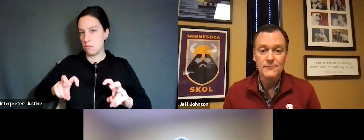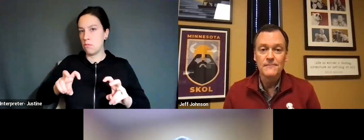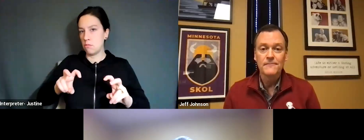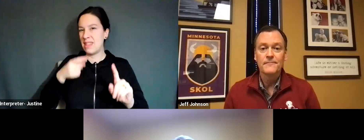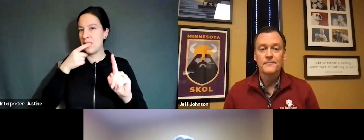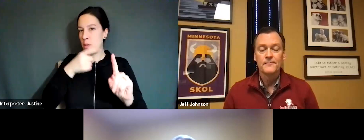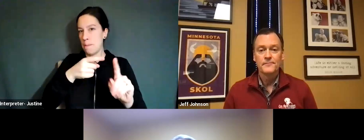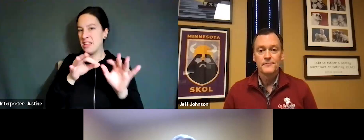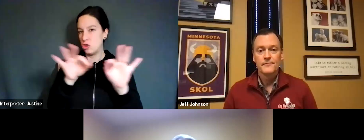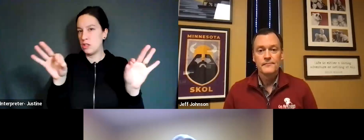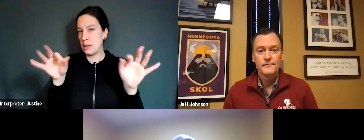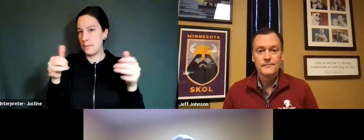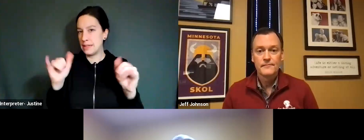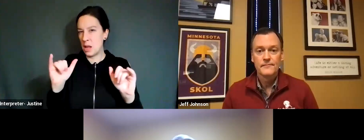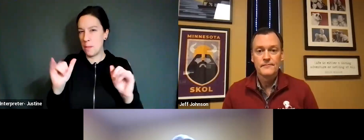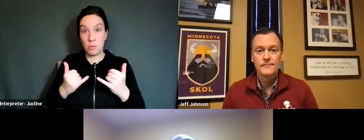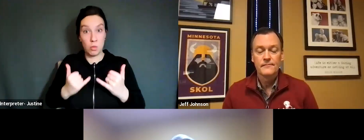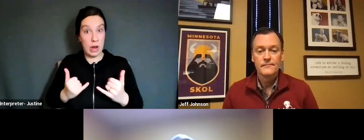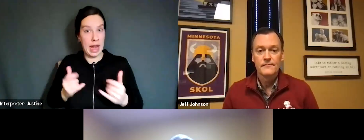mission statement.